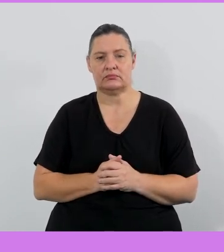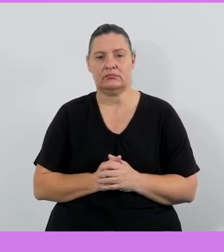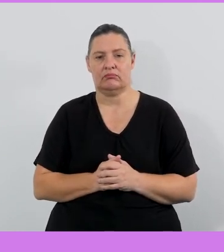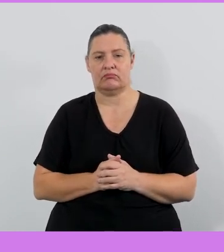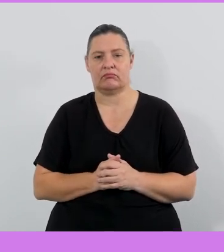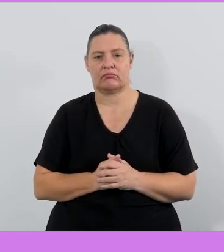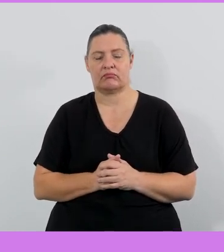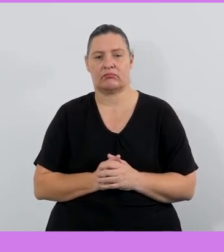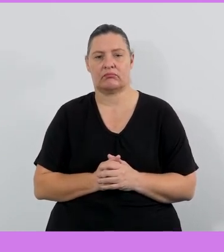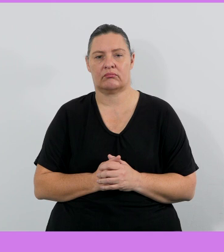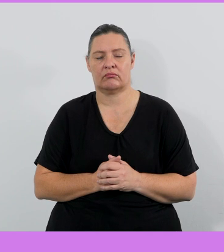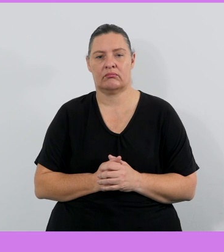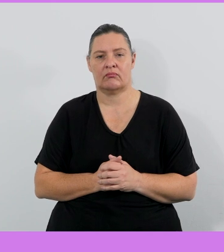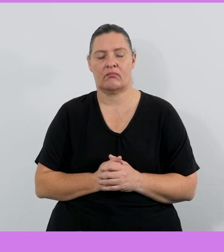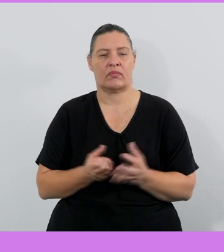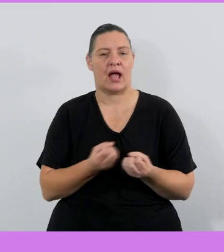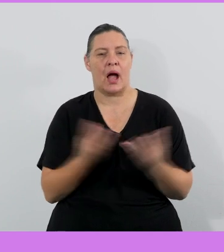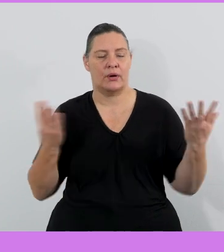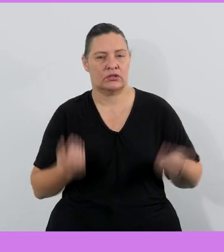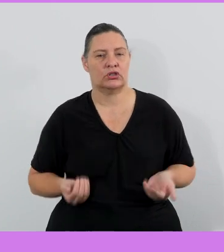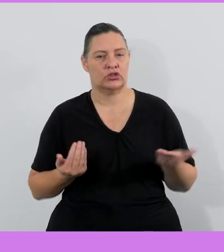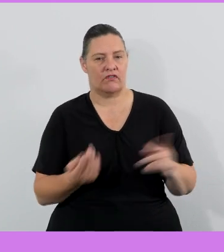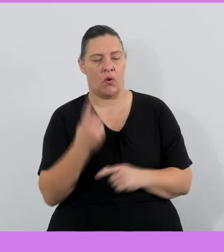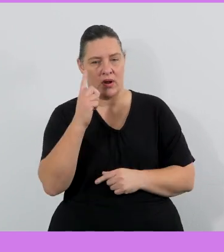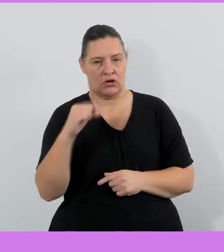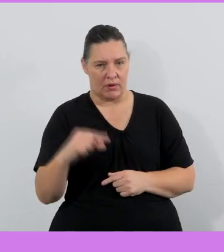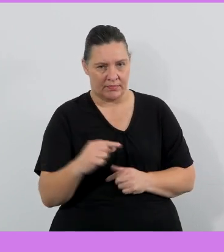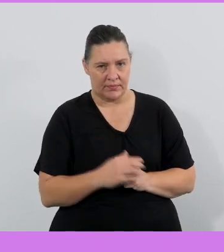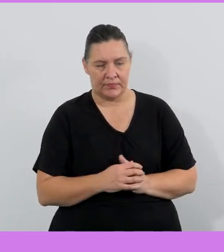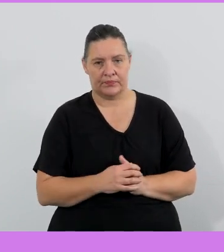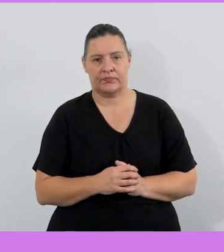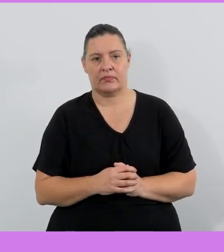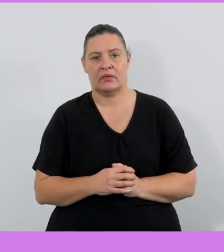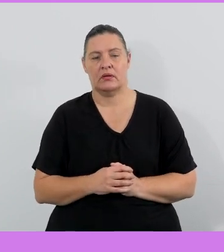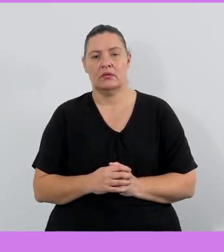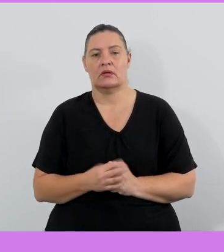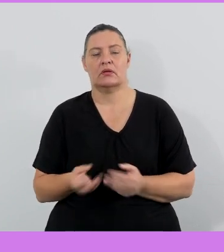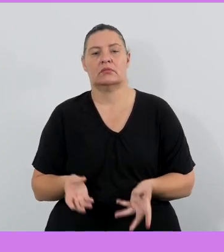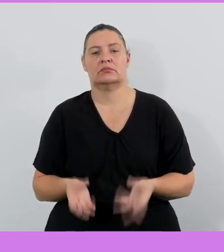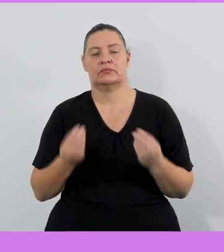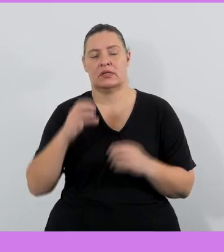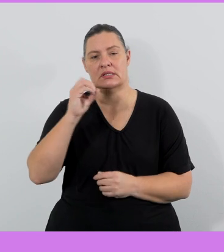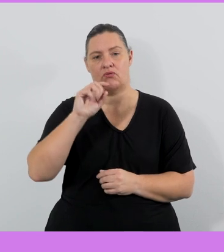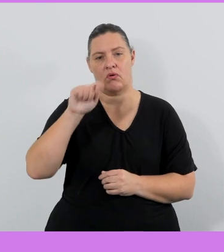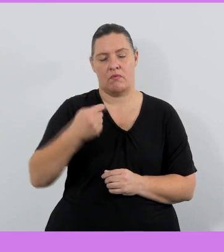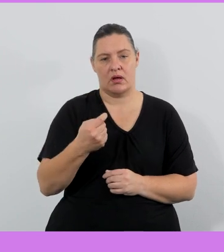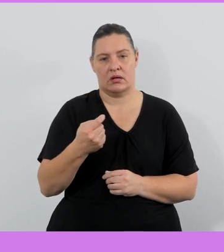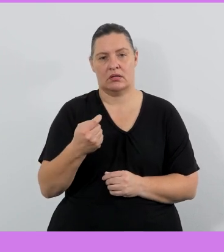6 divided by 9 to see how much is served per gram. Okay, so therefore that will give us